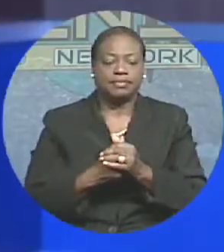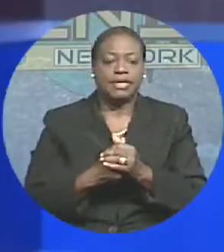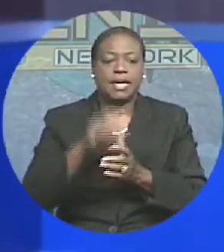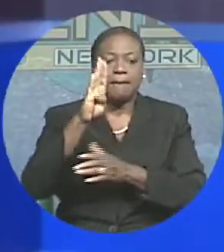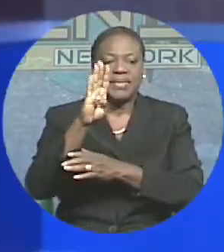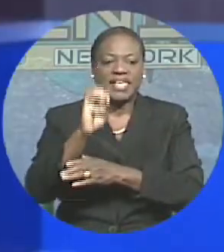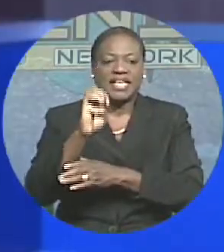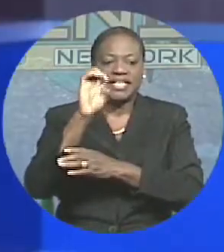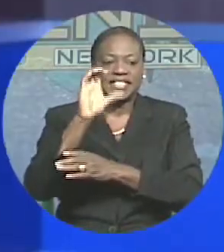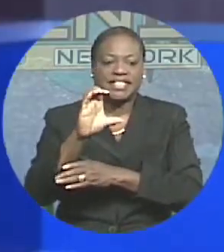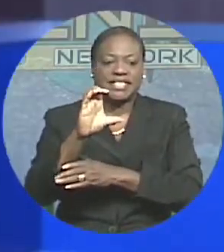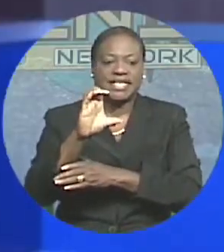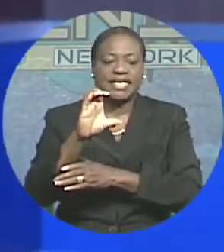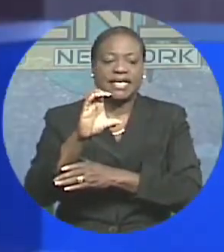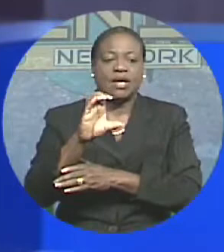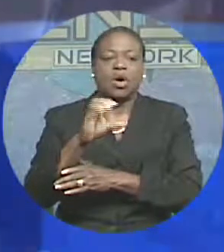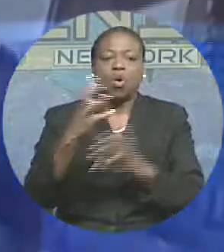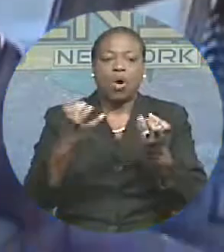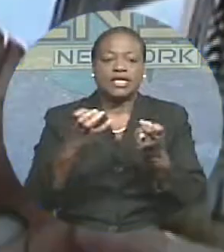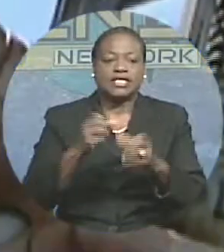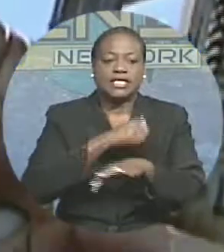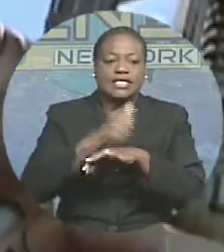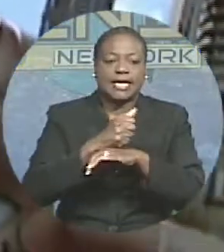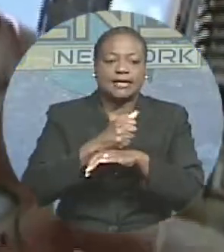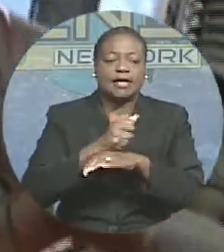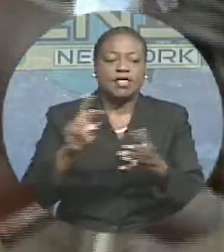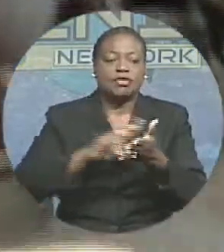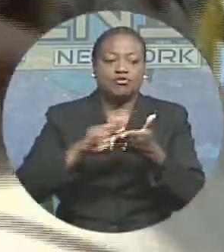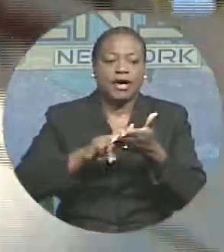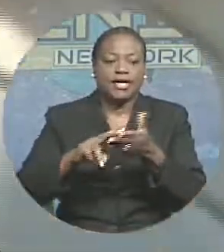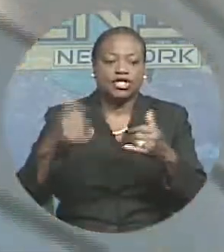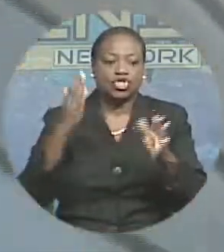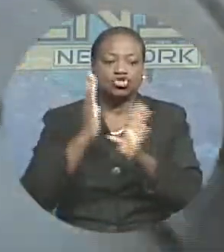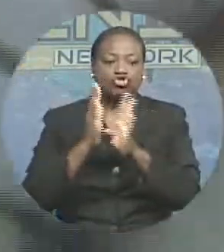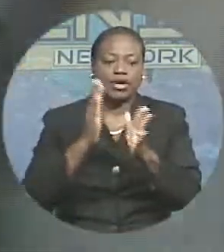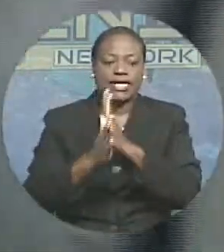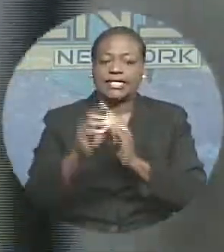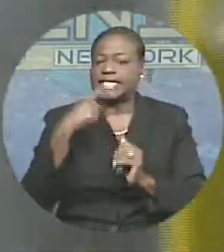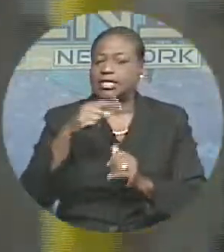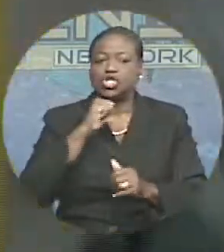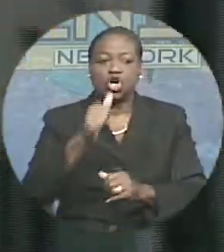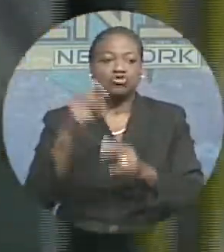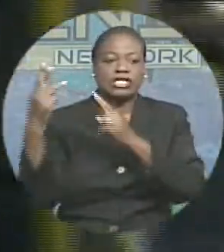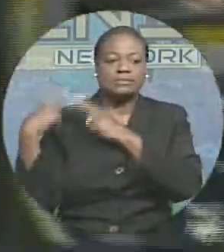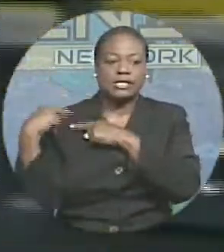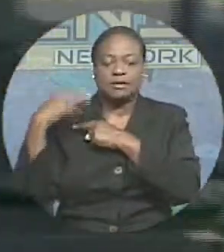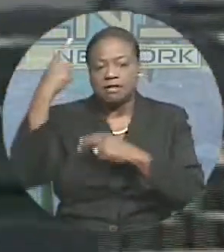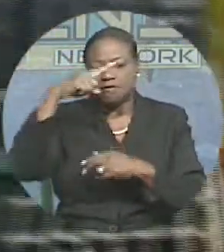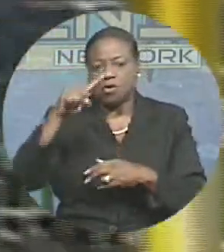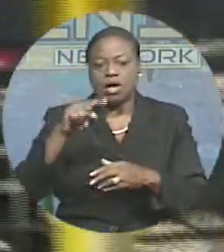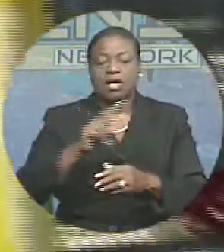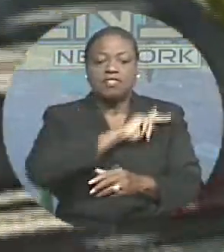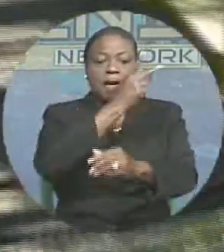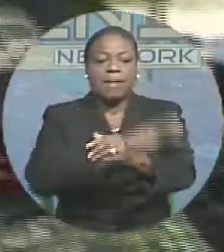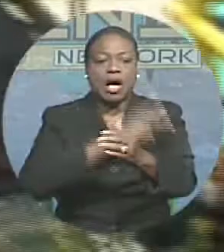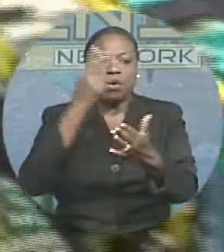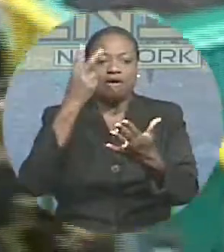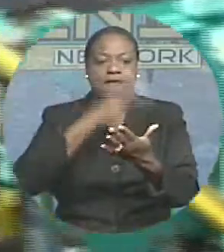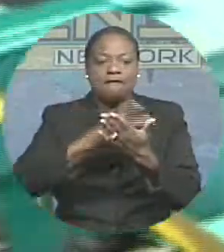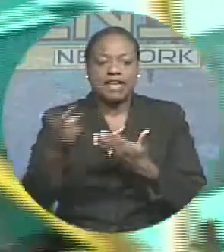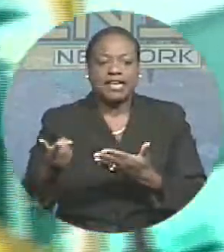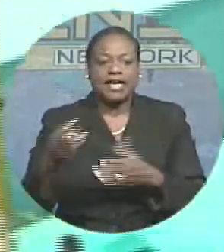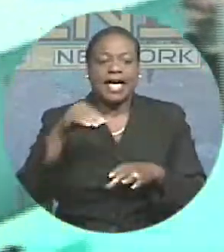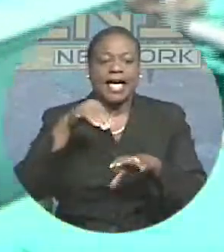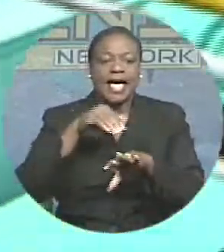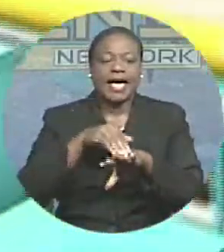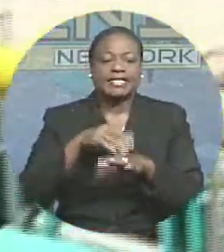Electricity Corporation says it wants to set this record straight tonight, stating that it's not responsible for that power failure at LPIA this morning.